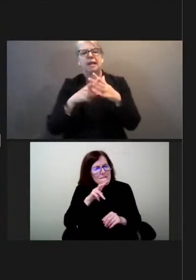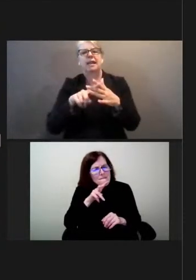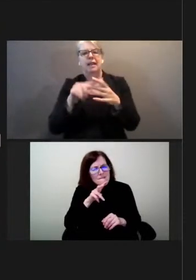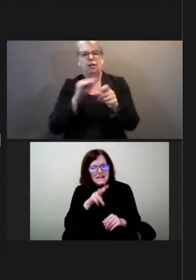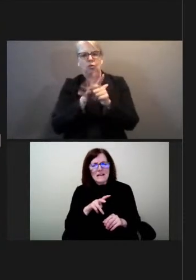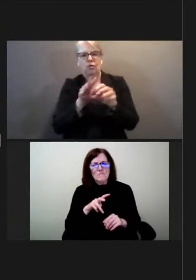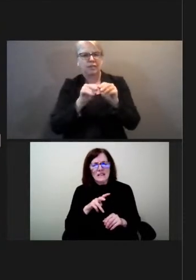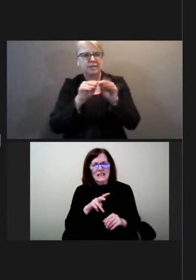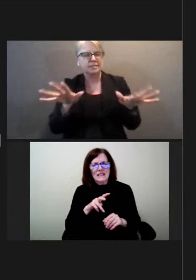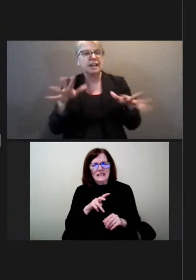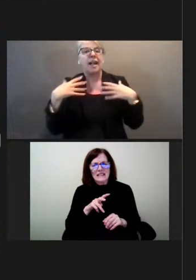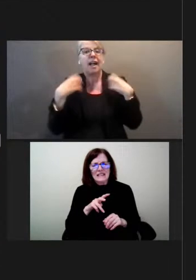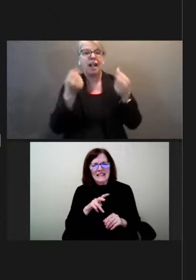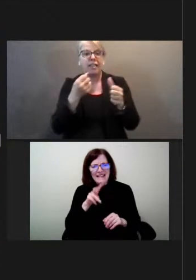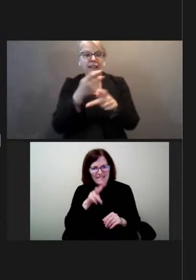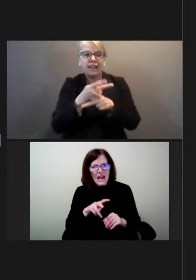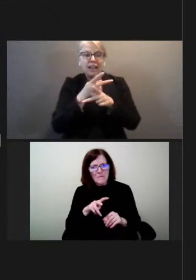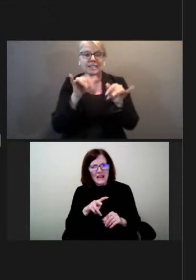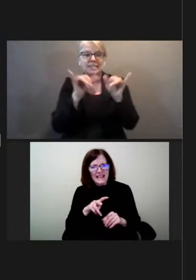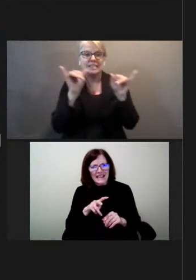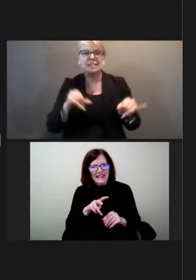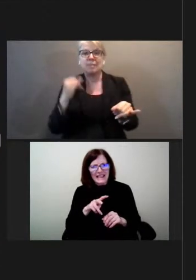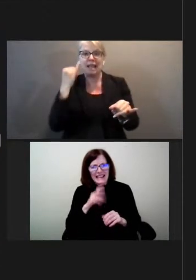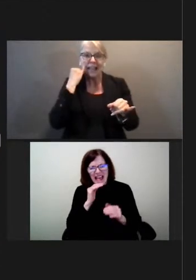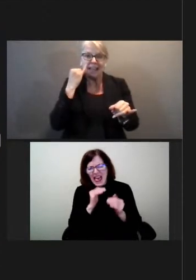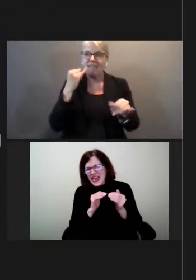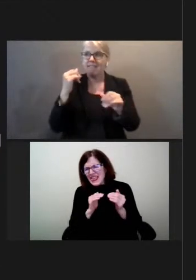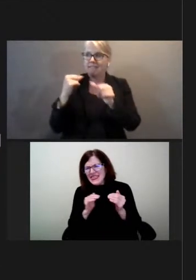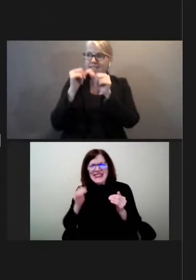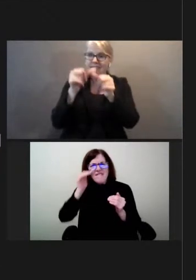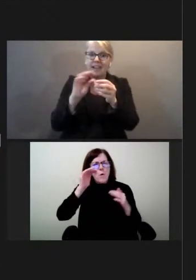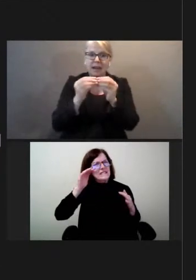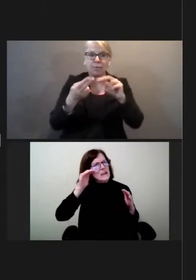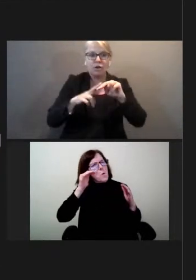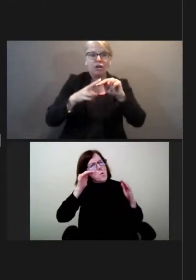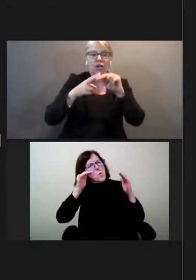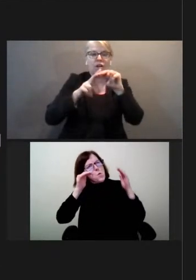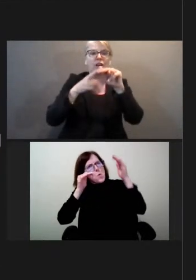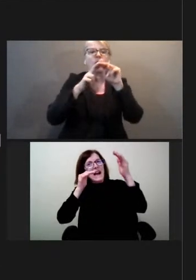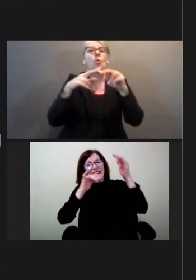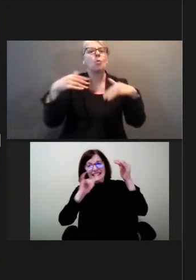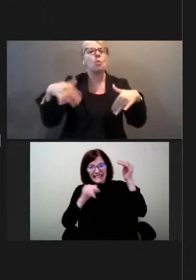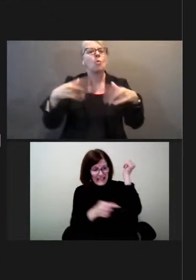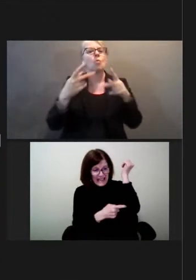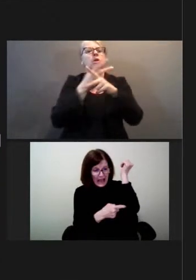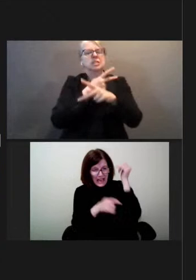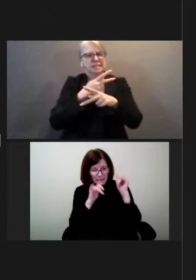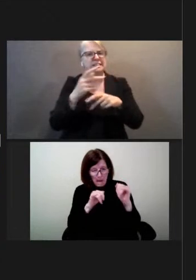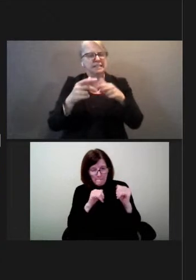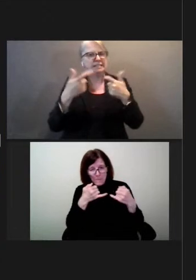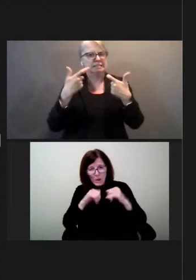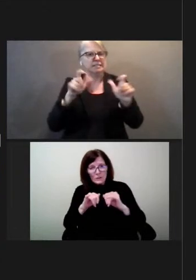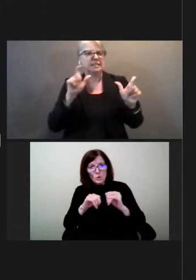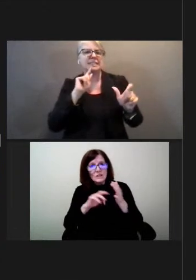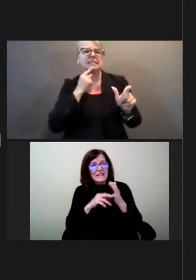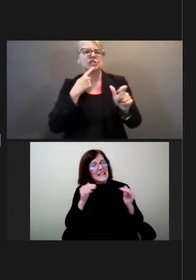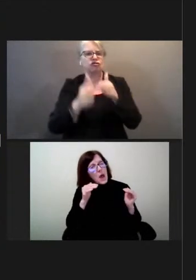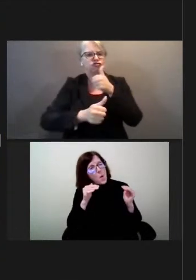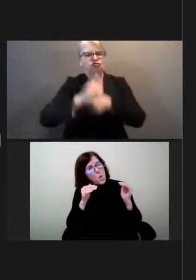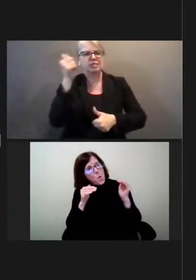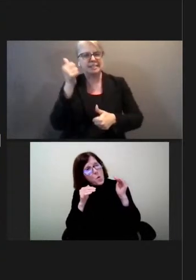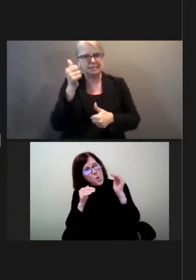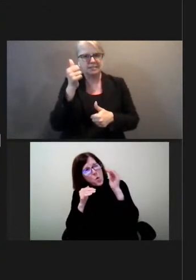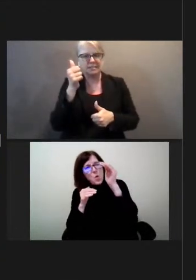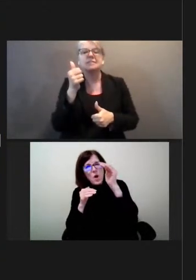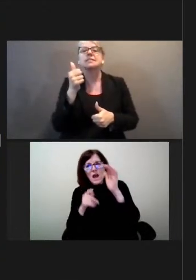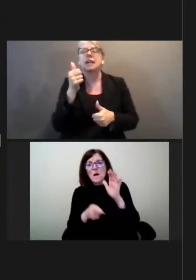That our healthcare system, if trends continue, will be for the first time at significant risk. That minimizing